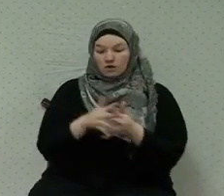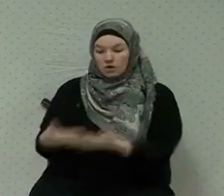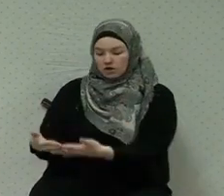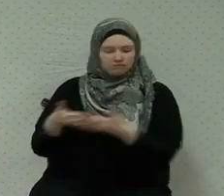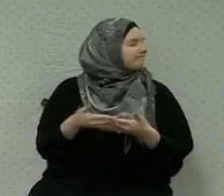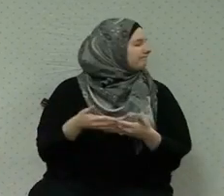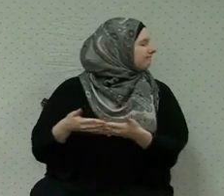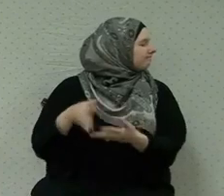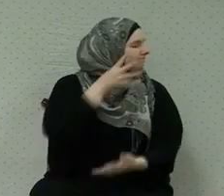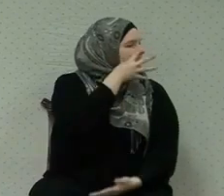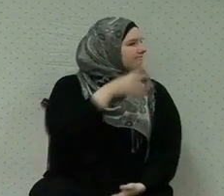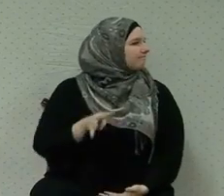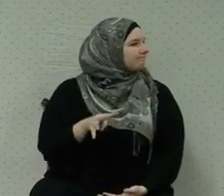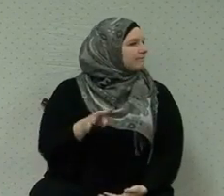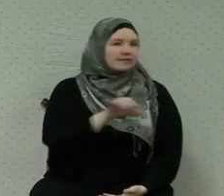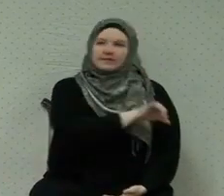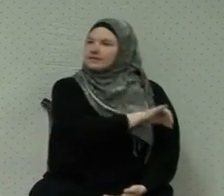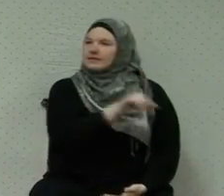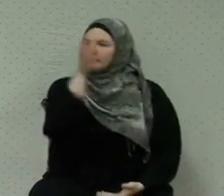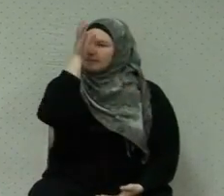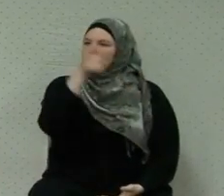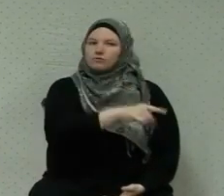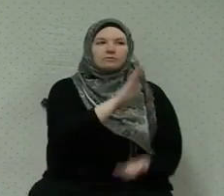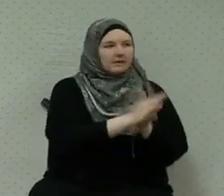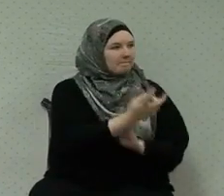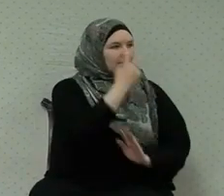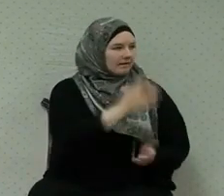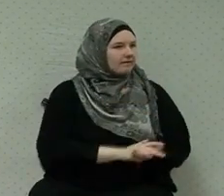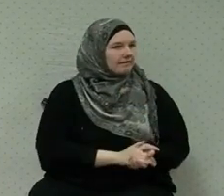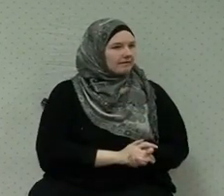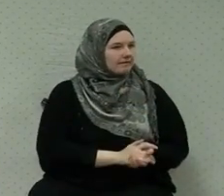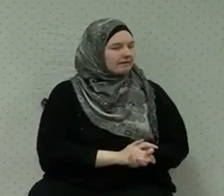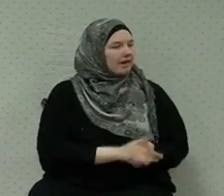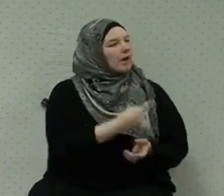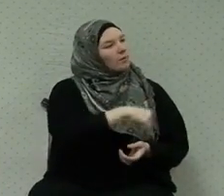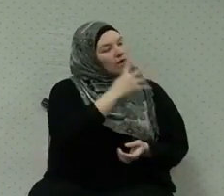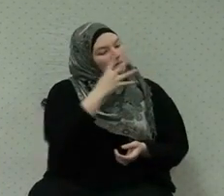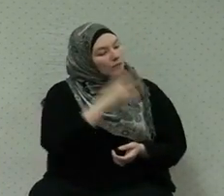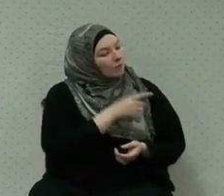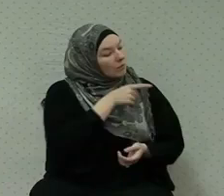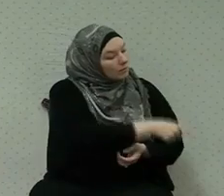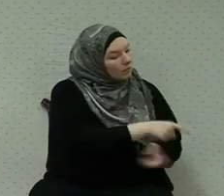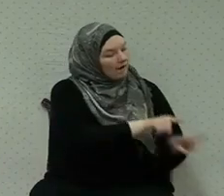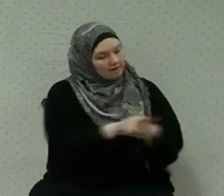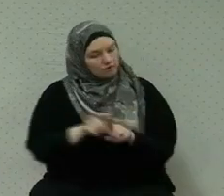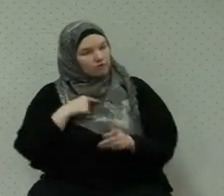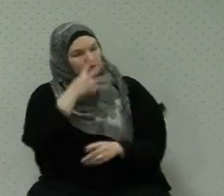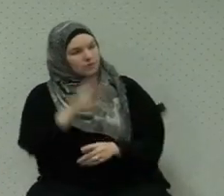to our revelation, and today we ignore you as you ignored our